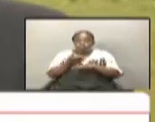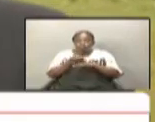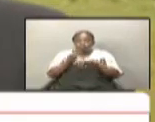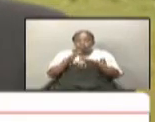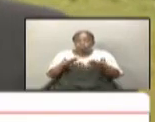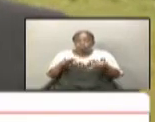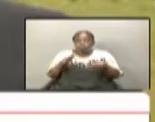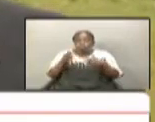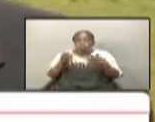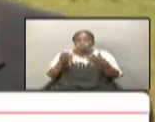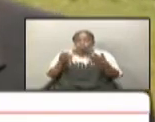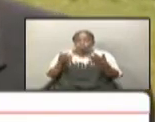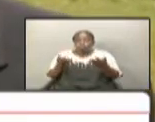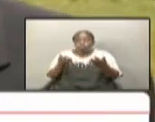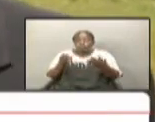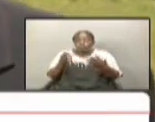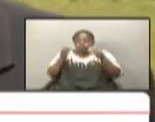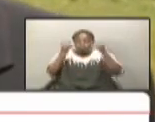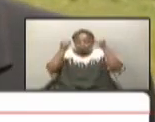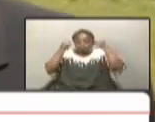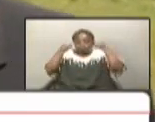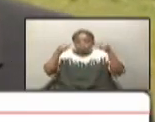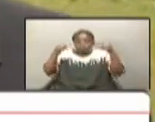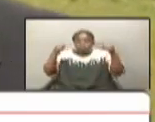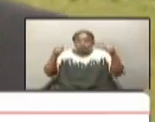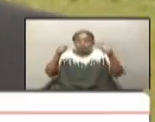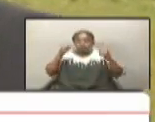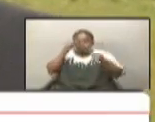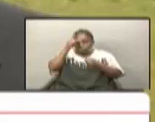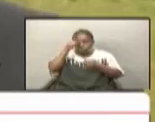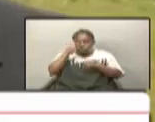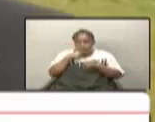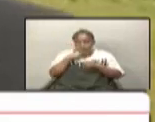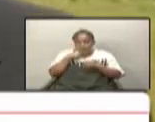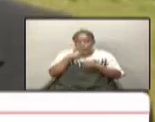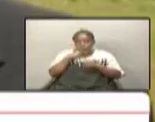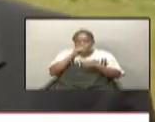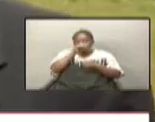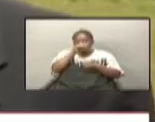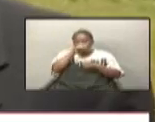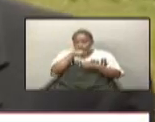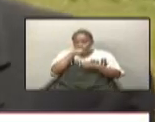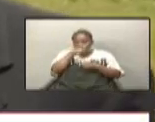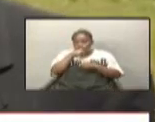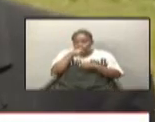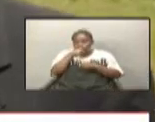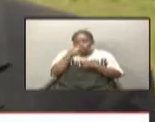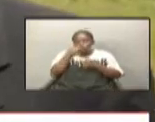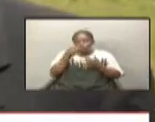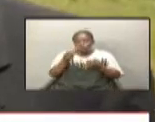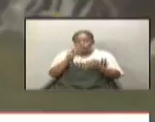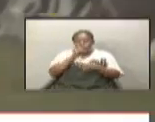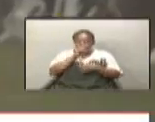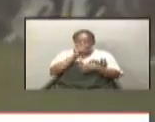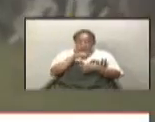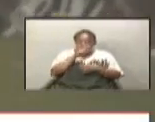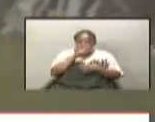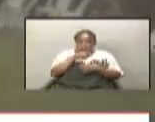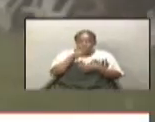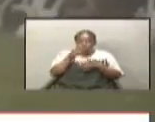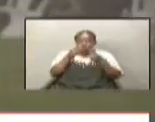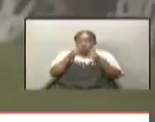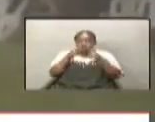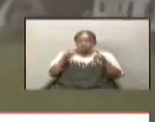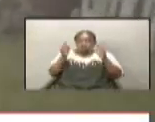I have cattle, I have goats, I have pigs around, I have chicken.